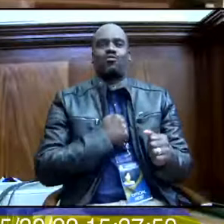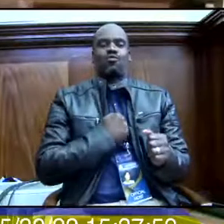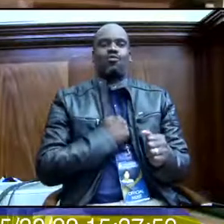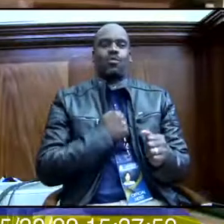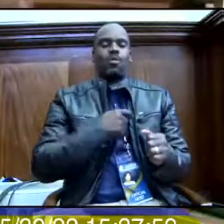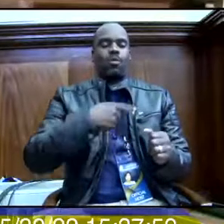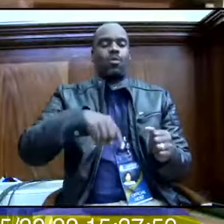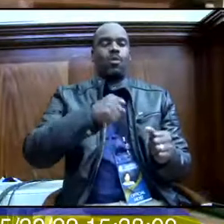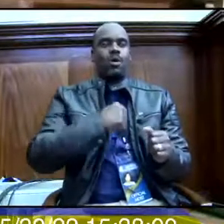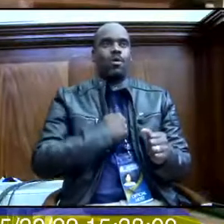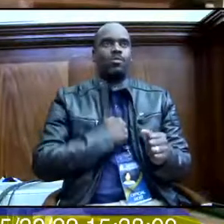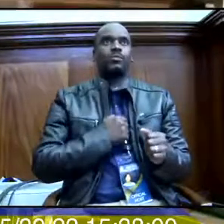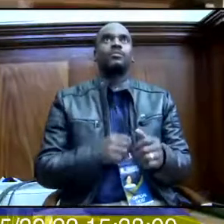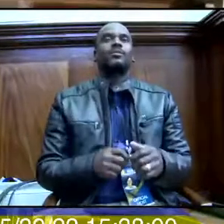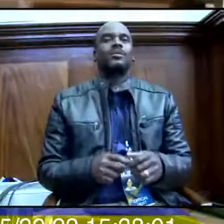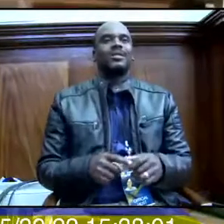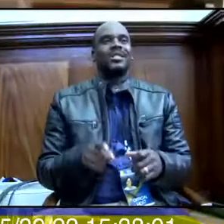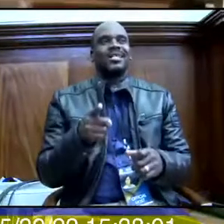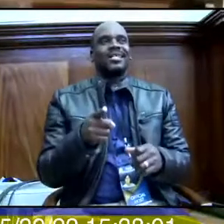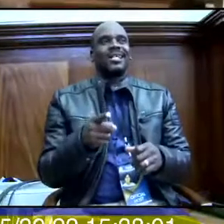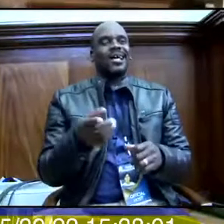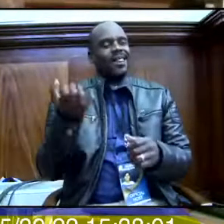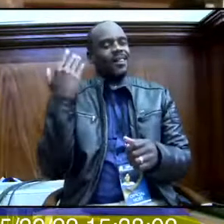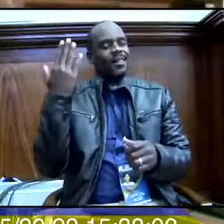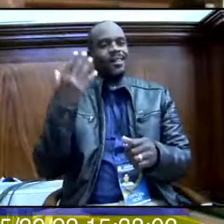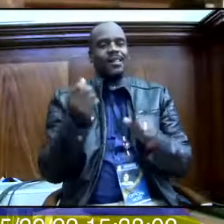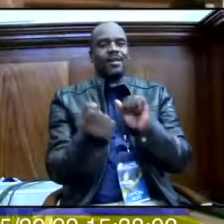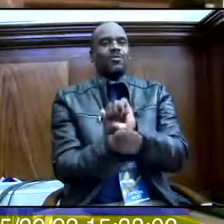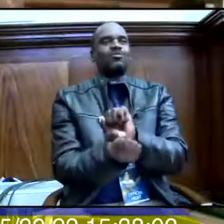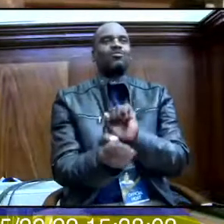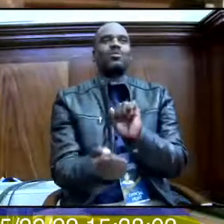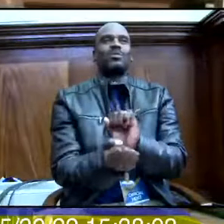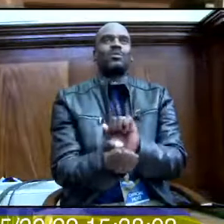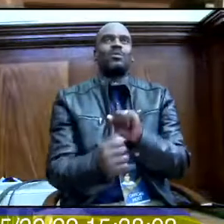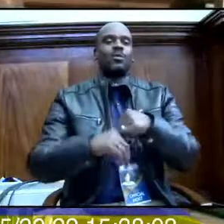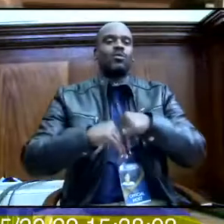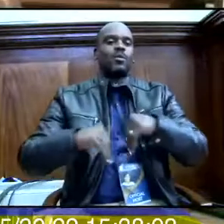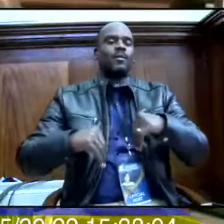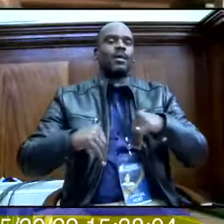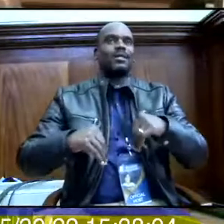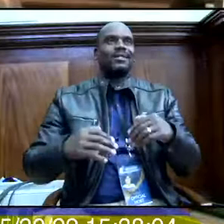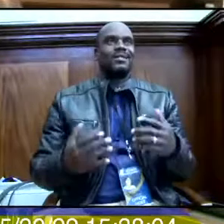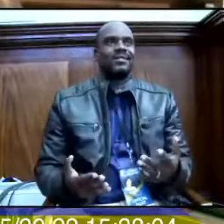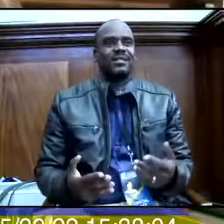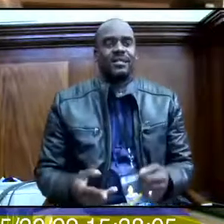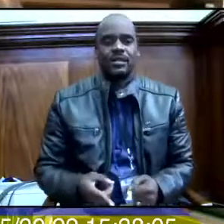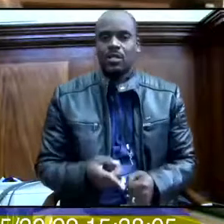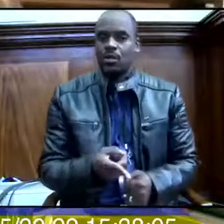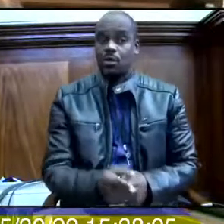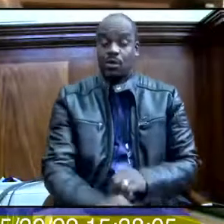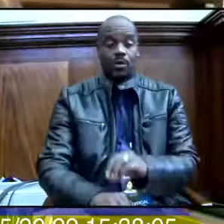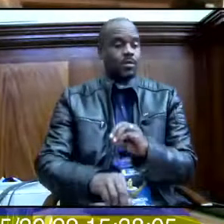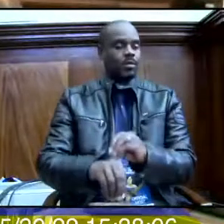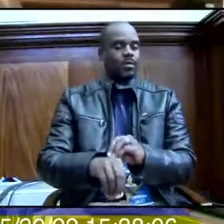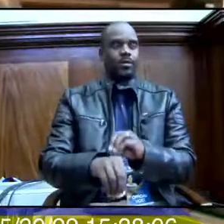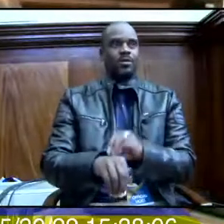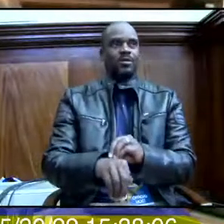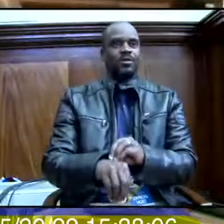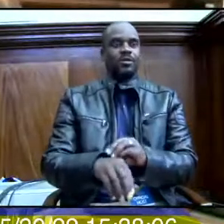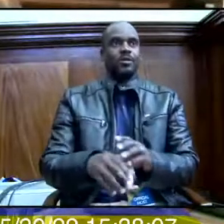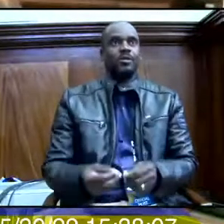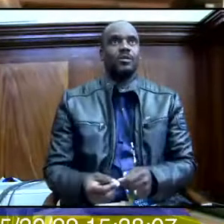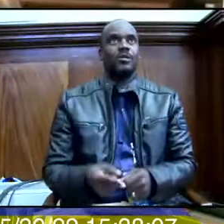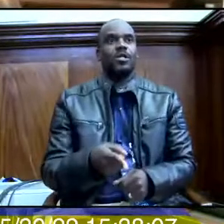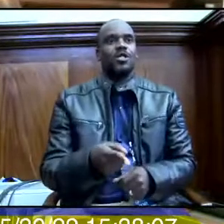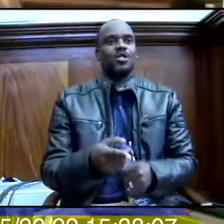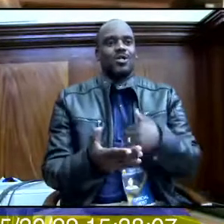to this day colonial and apartheid objectives were to extract as much mineral wealth as possible and to